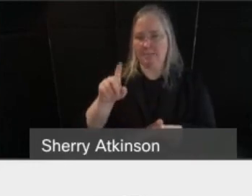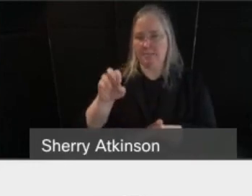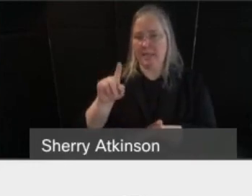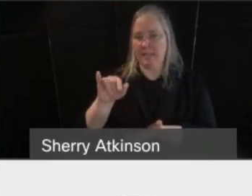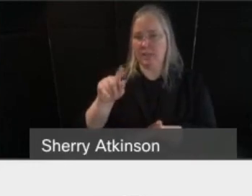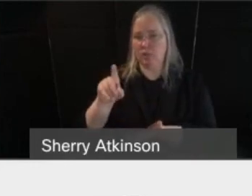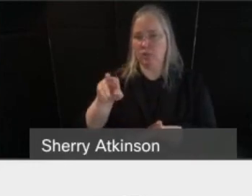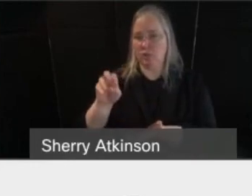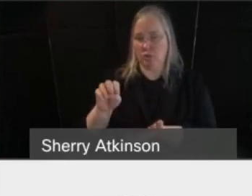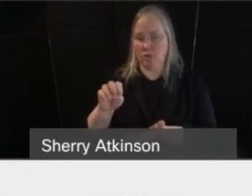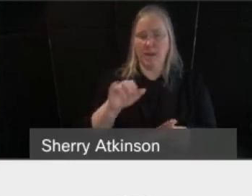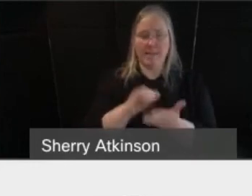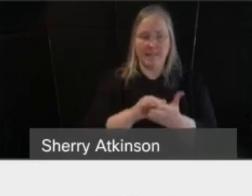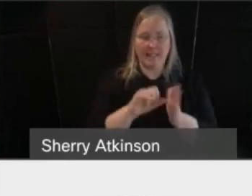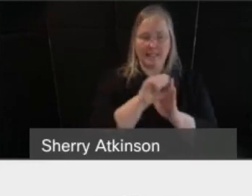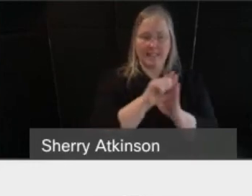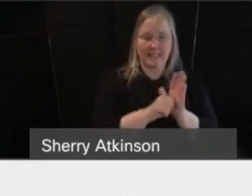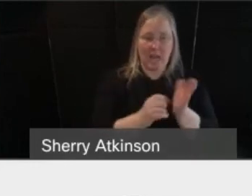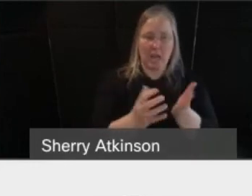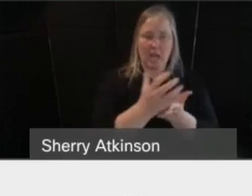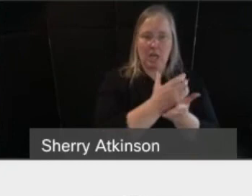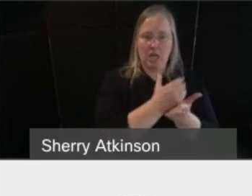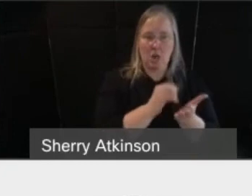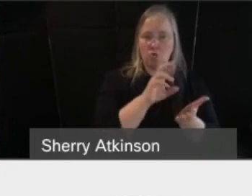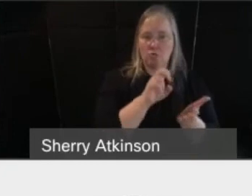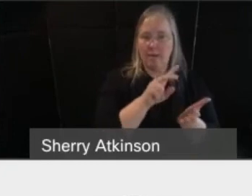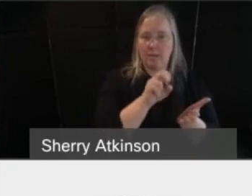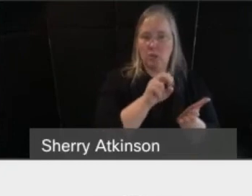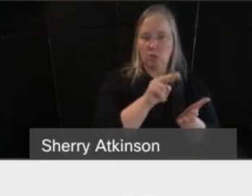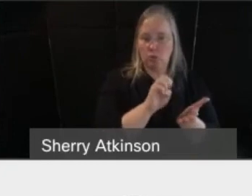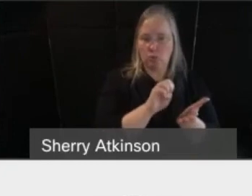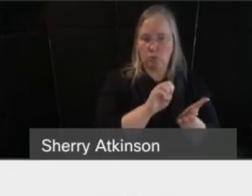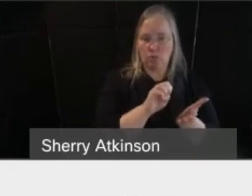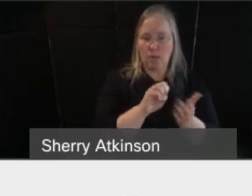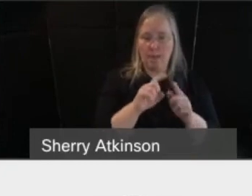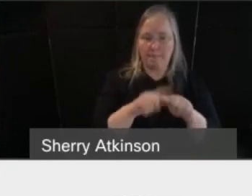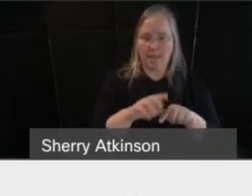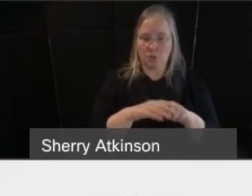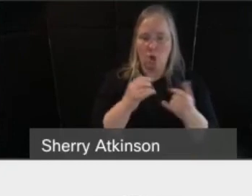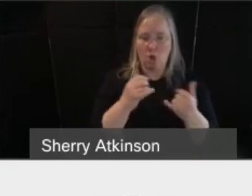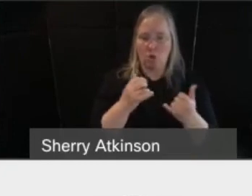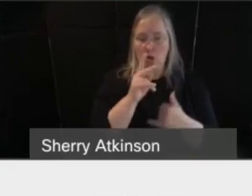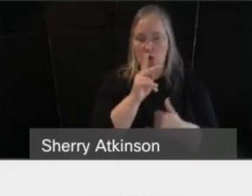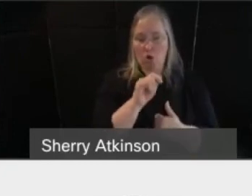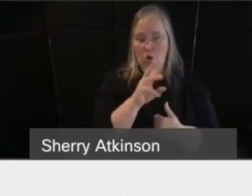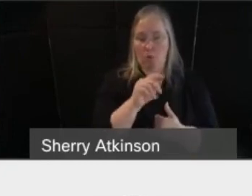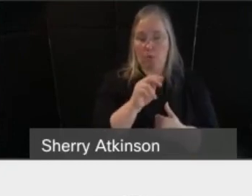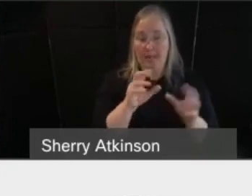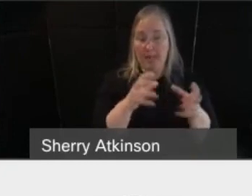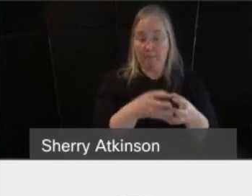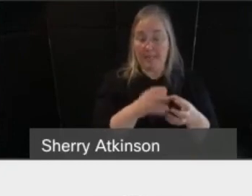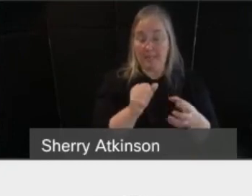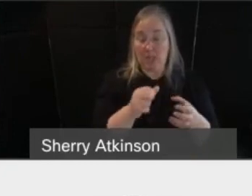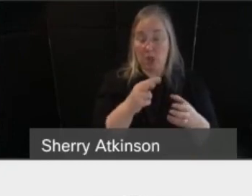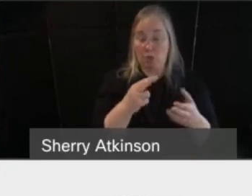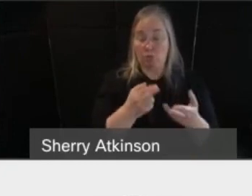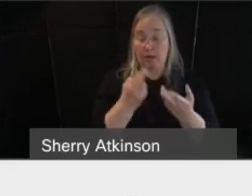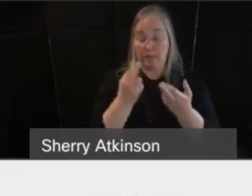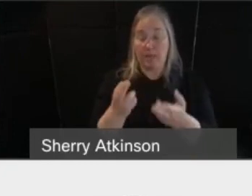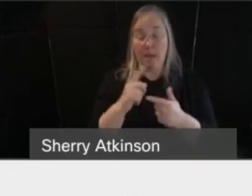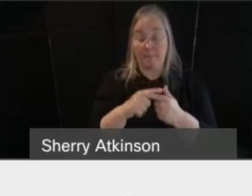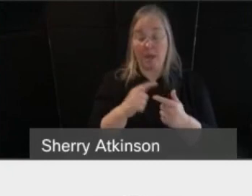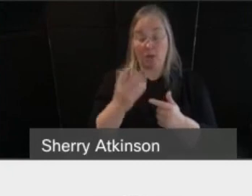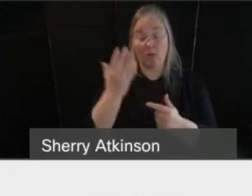state revenue based on the current committee's recommendation above the original